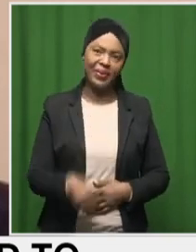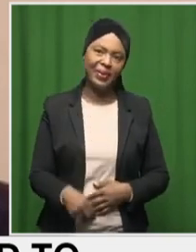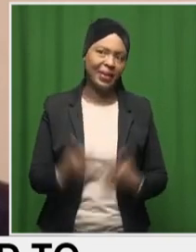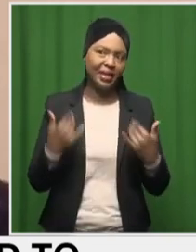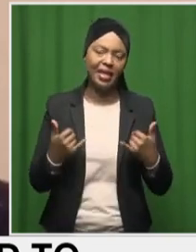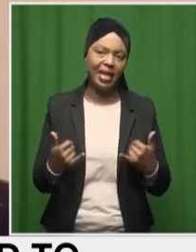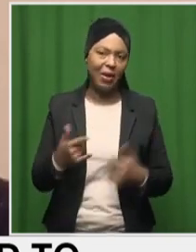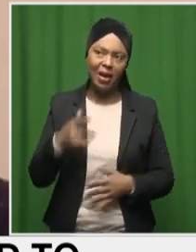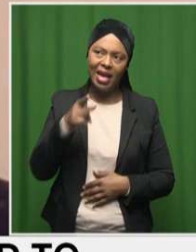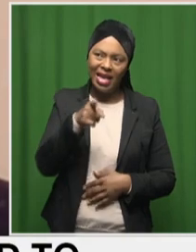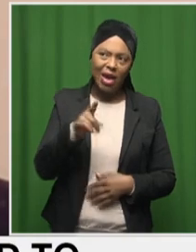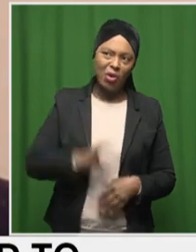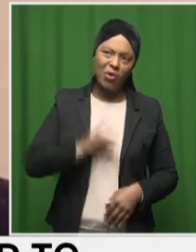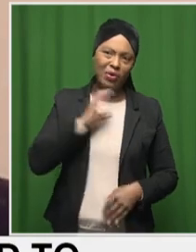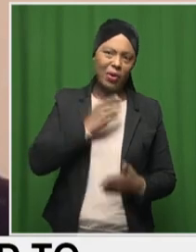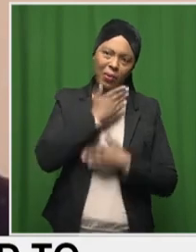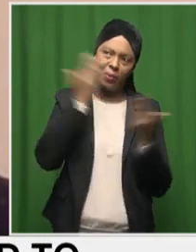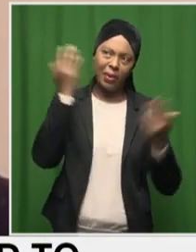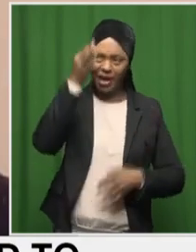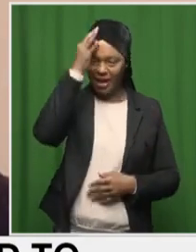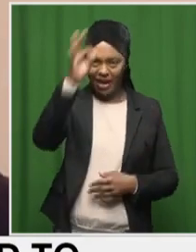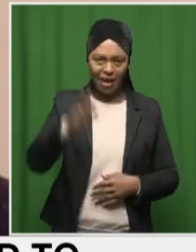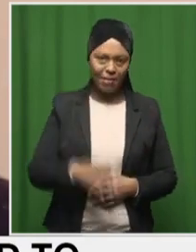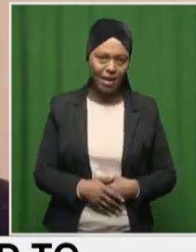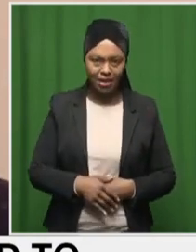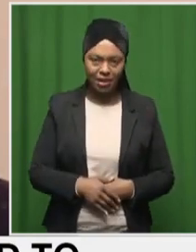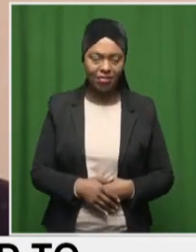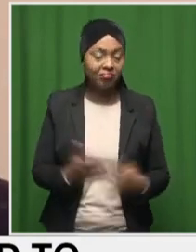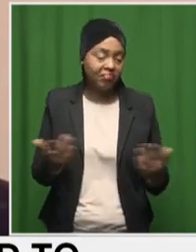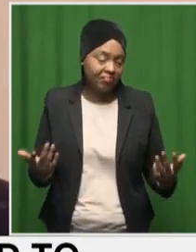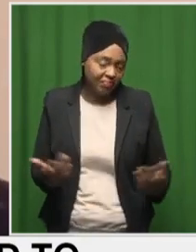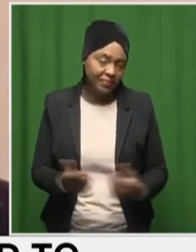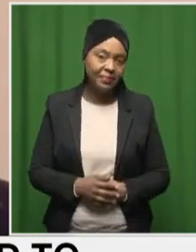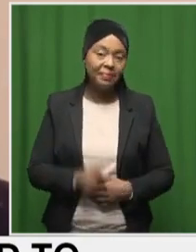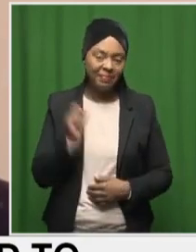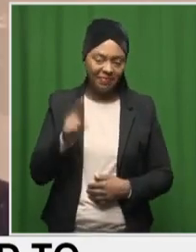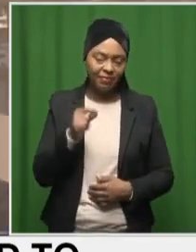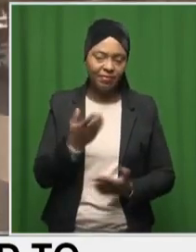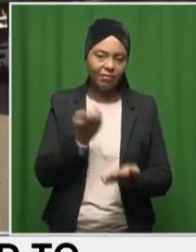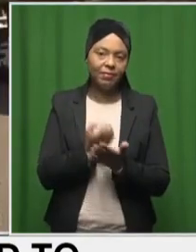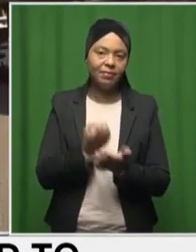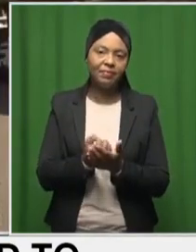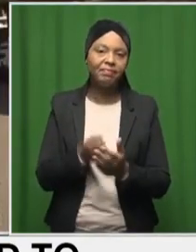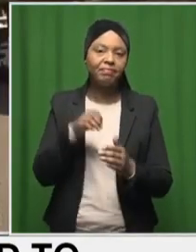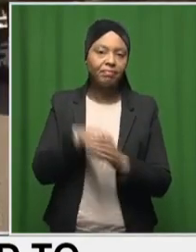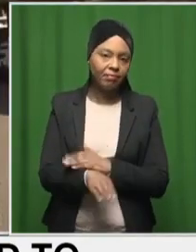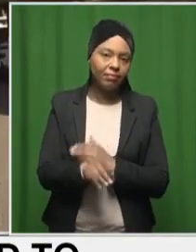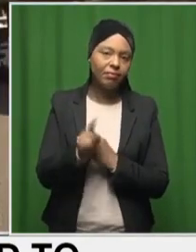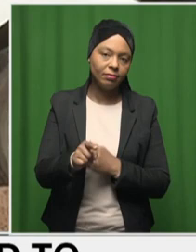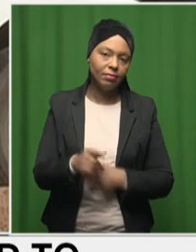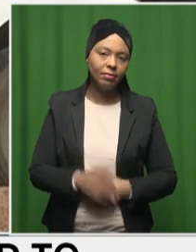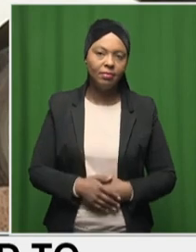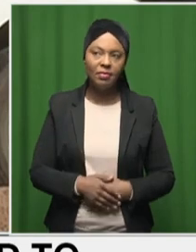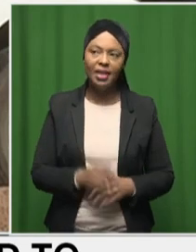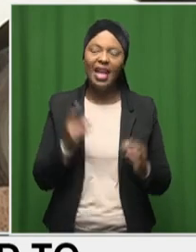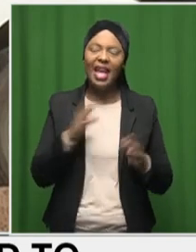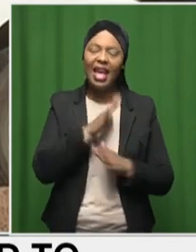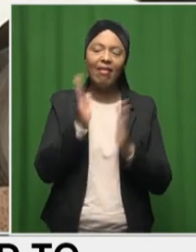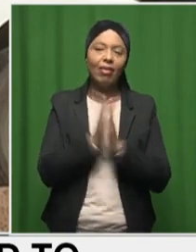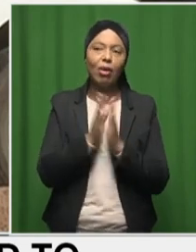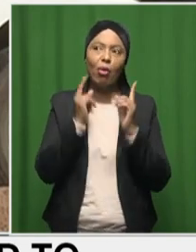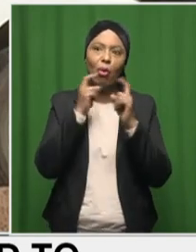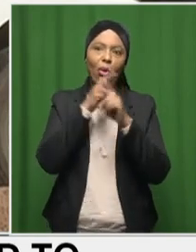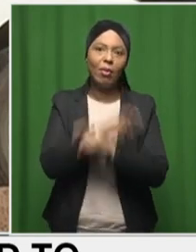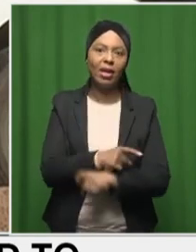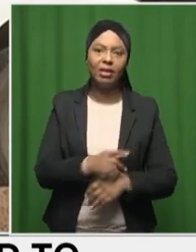that we will be able to do what it needs to be done. And by the way, what needs to be done are not complex stuff. They are basic